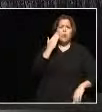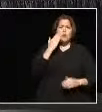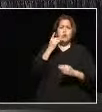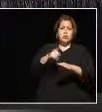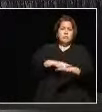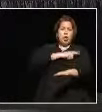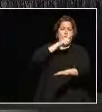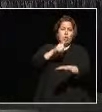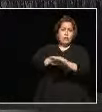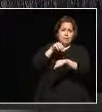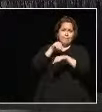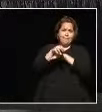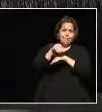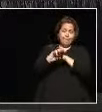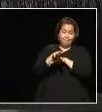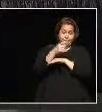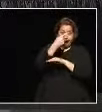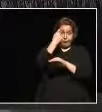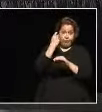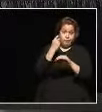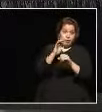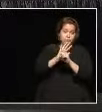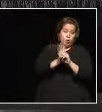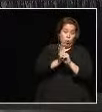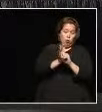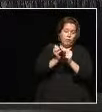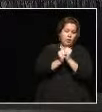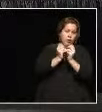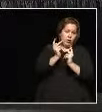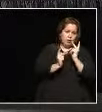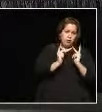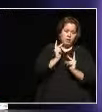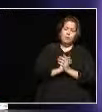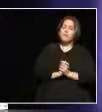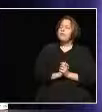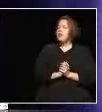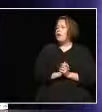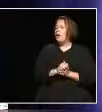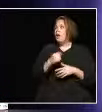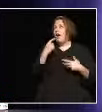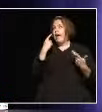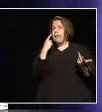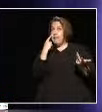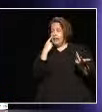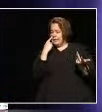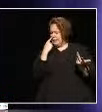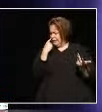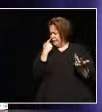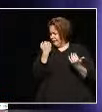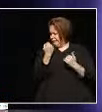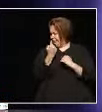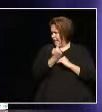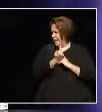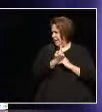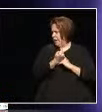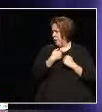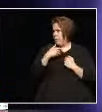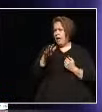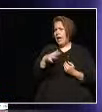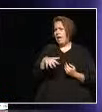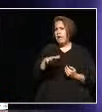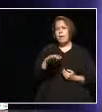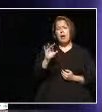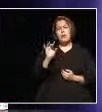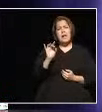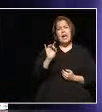long-term effects of COVID among some people, and I think as of today, we have about